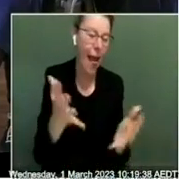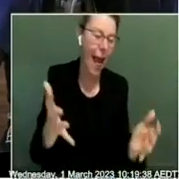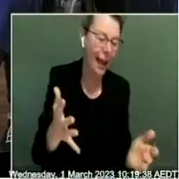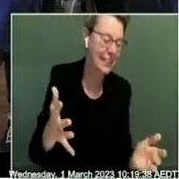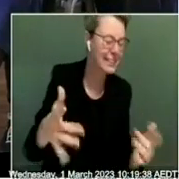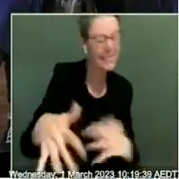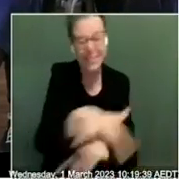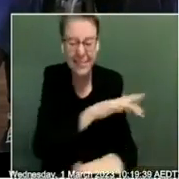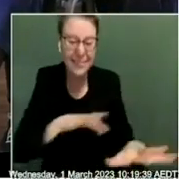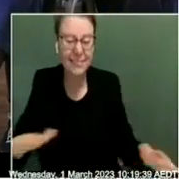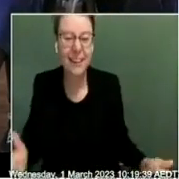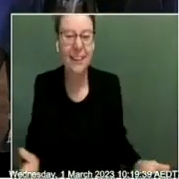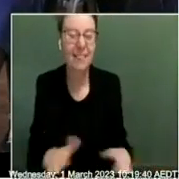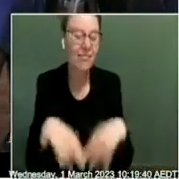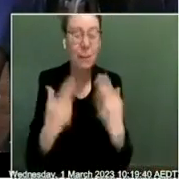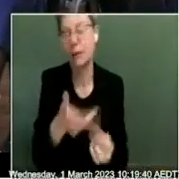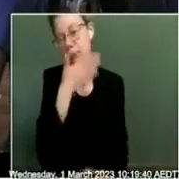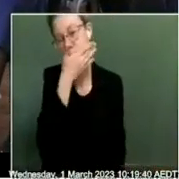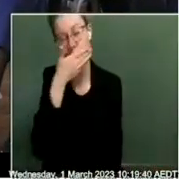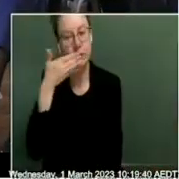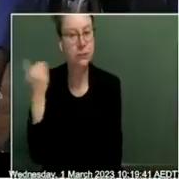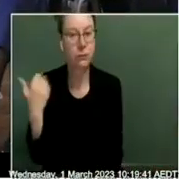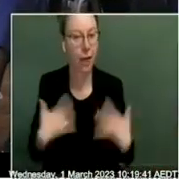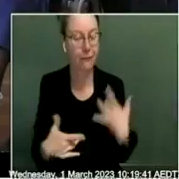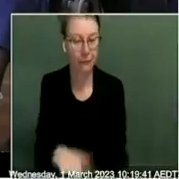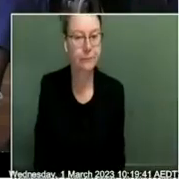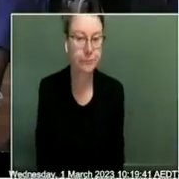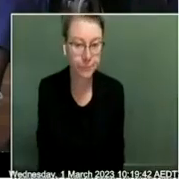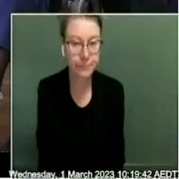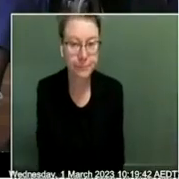here. And that all changed